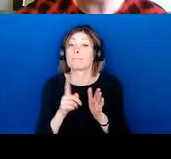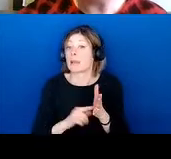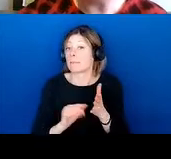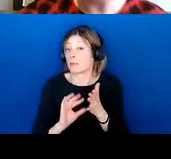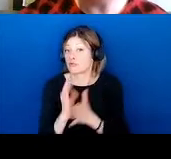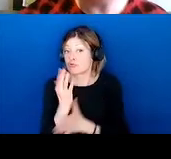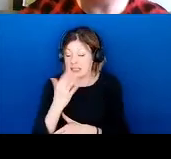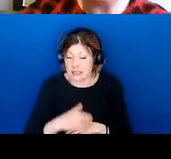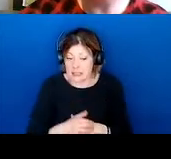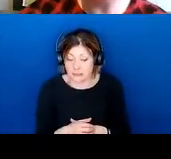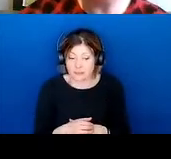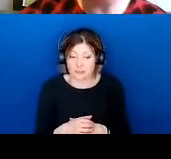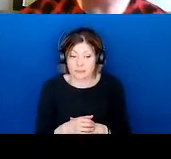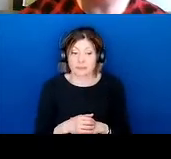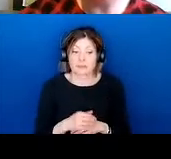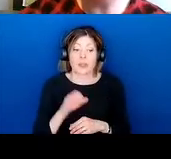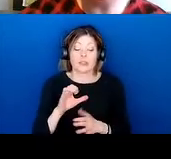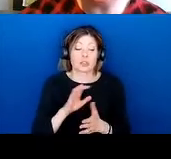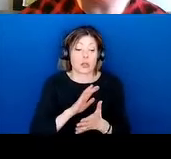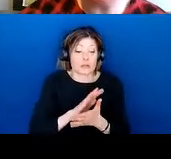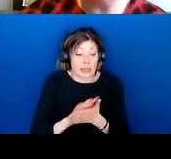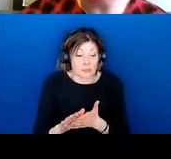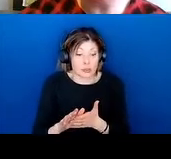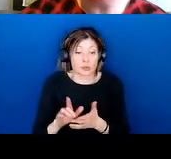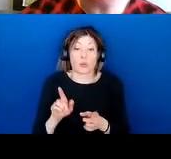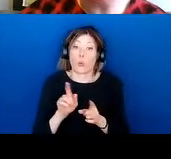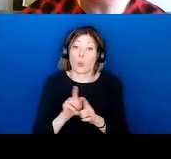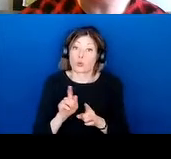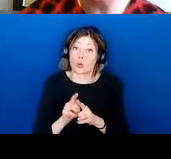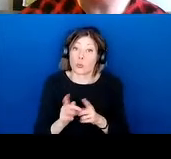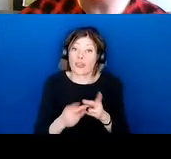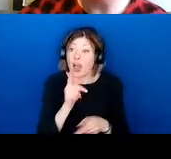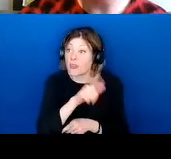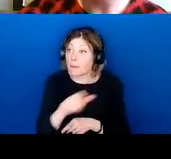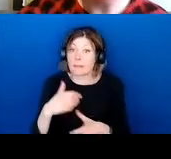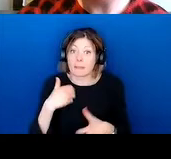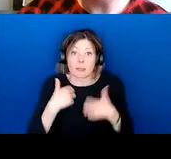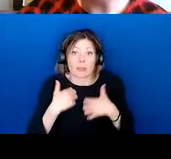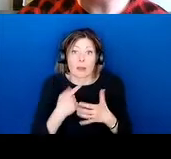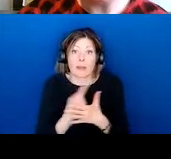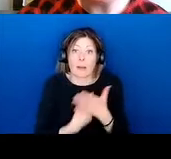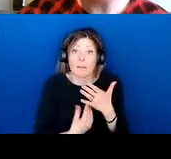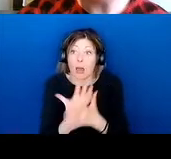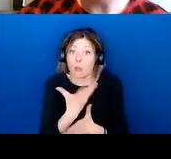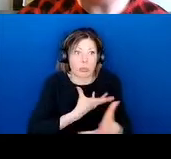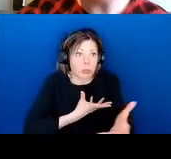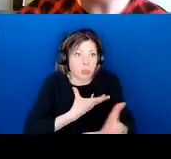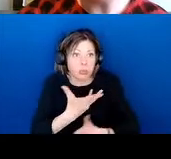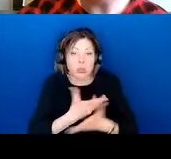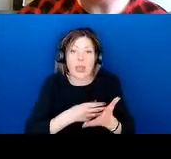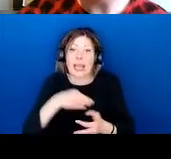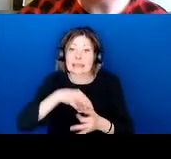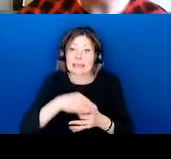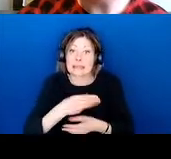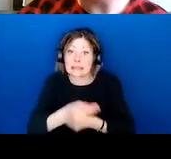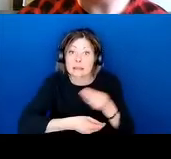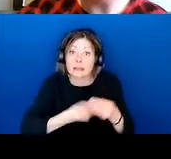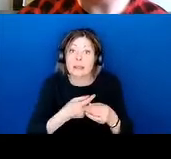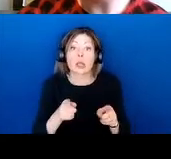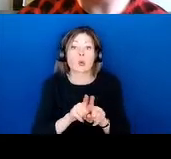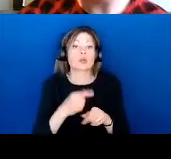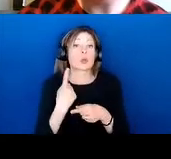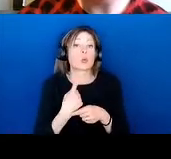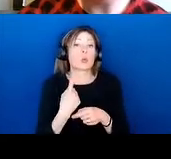Hamilton also corresponded and exchanged seeds with other plant enthusiasts, including Abbe Nolan, the